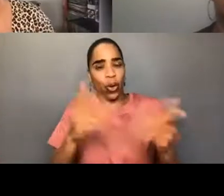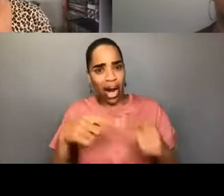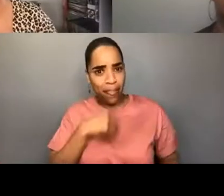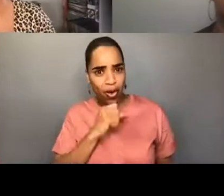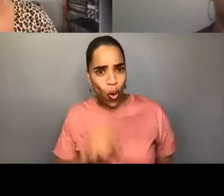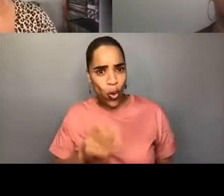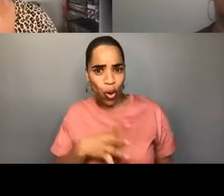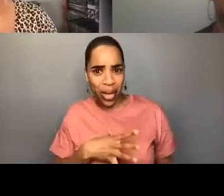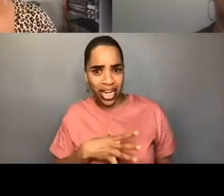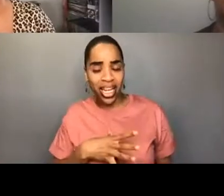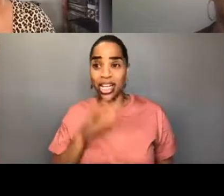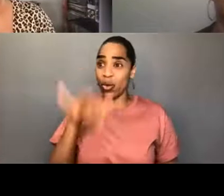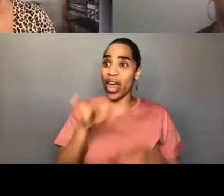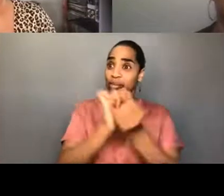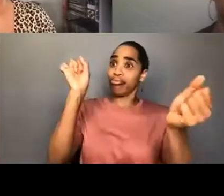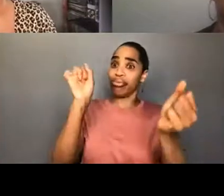this is not ancient history.